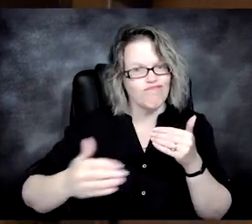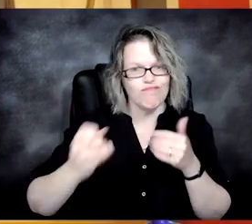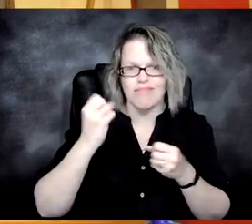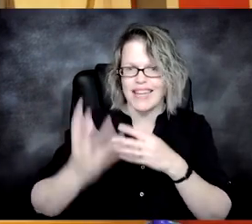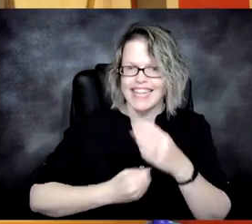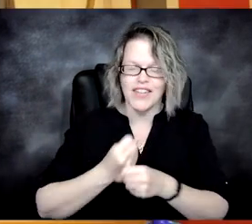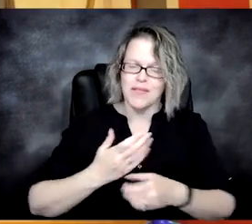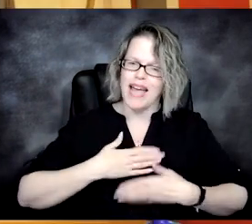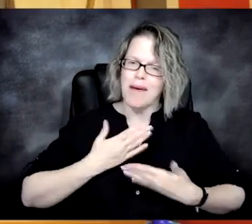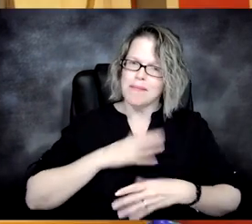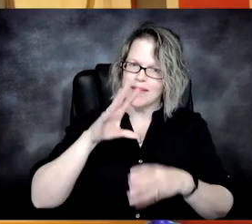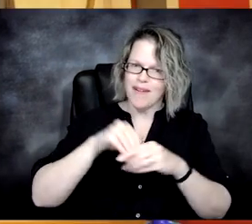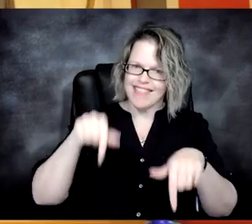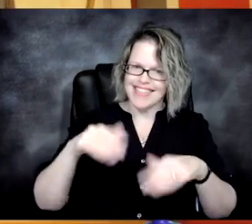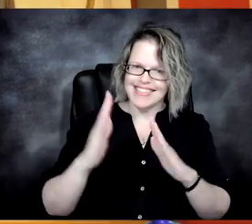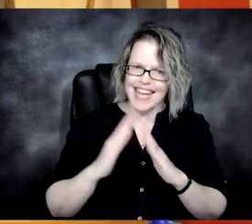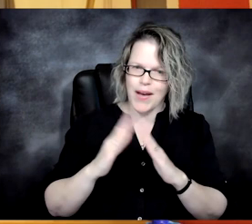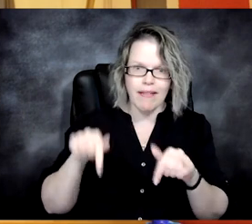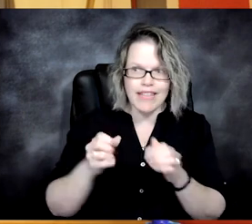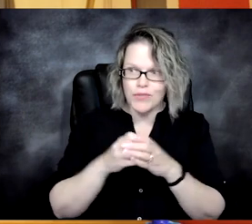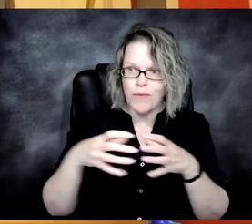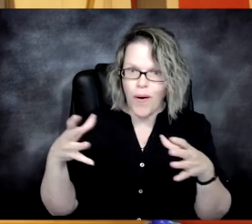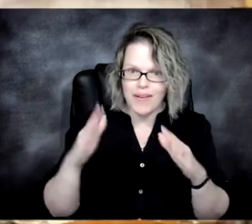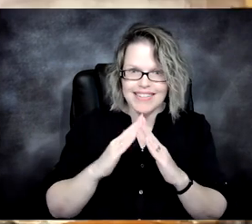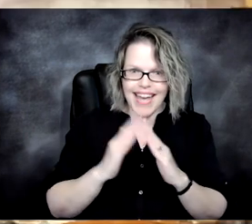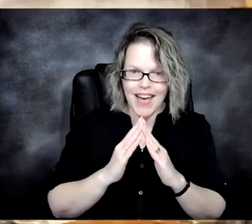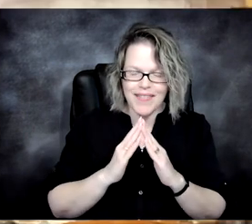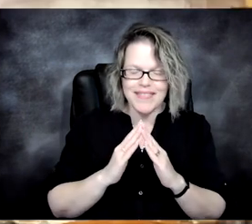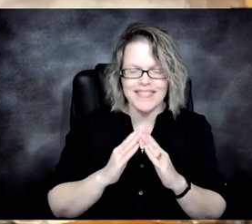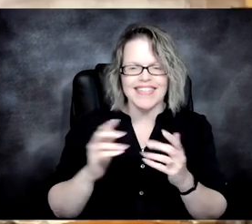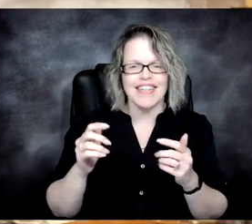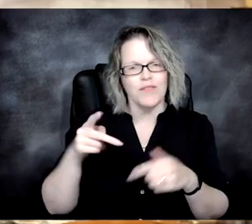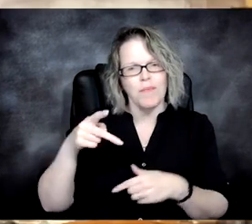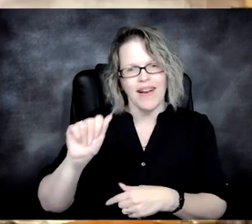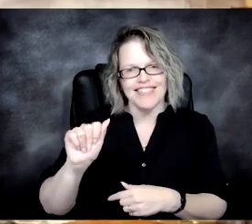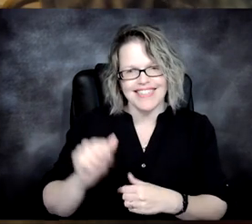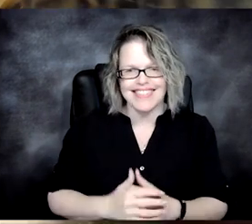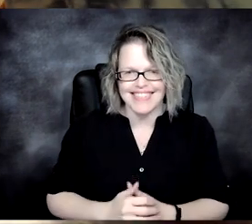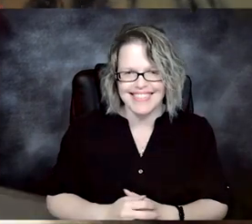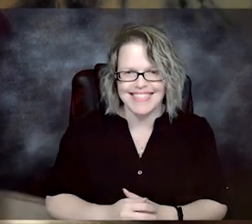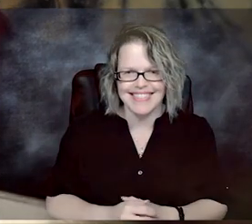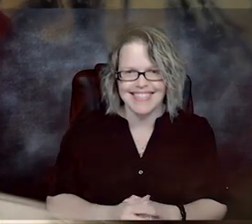and we're happy to be part of this town, this growing town in small town America, which is Port Angeles.